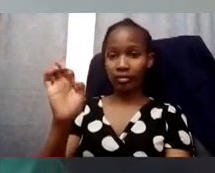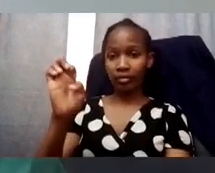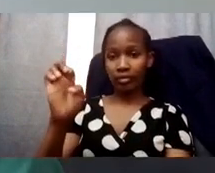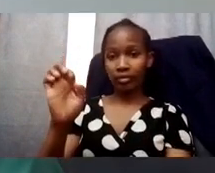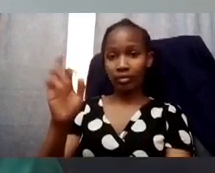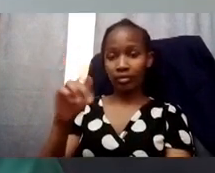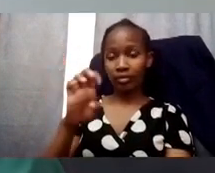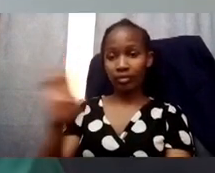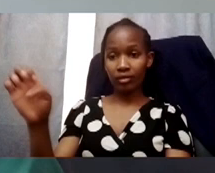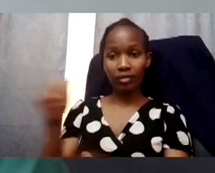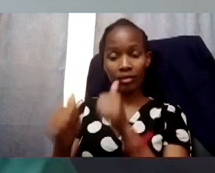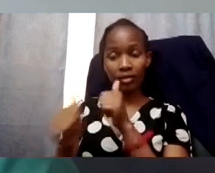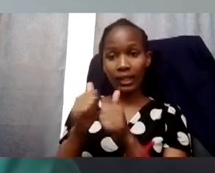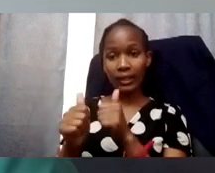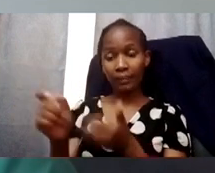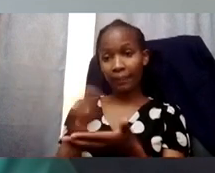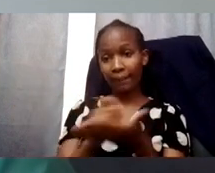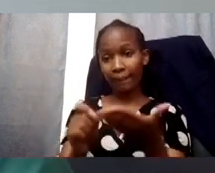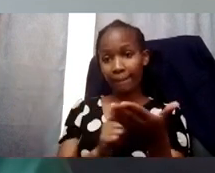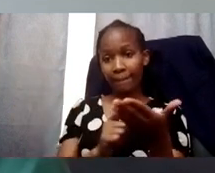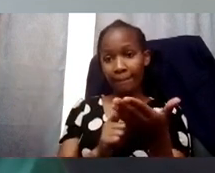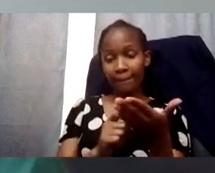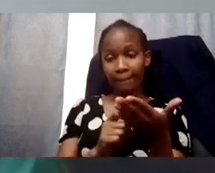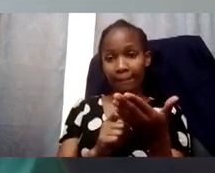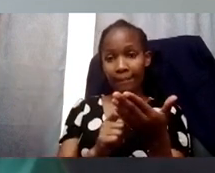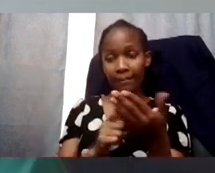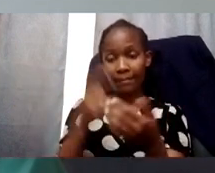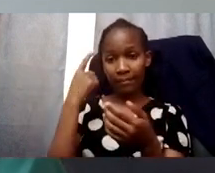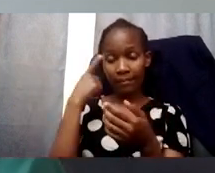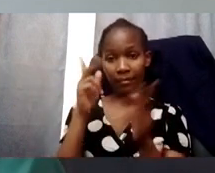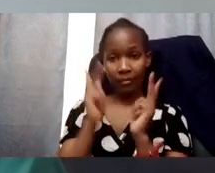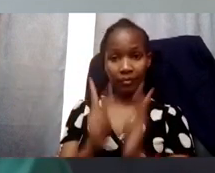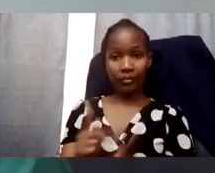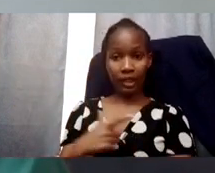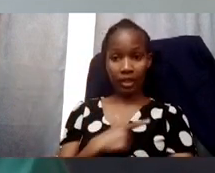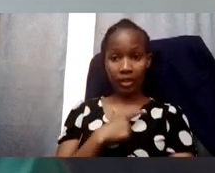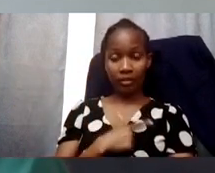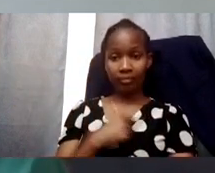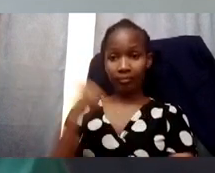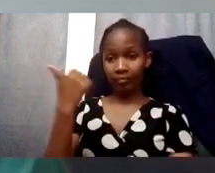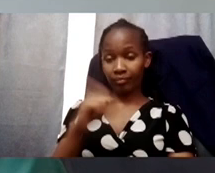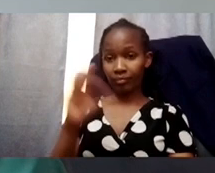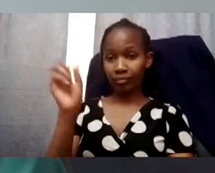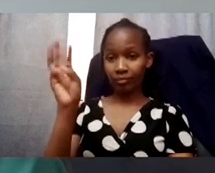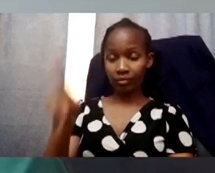which is a secretariat under the Ministry of Interior. Mm-hmm. For somebody to visit any refugee camp, there are